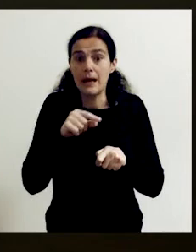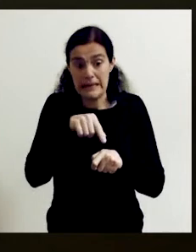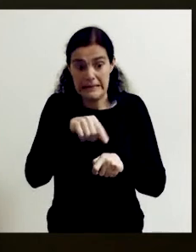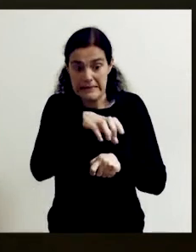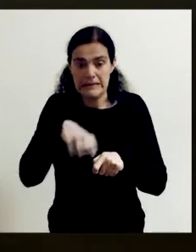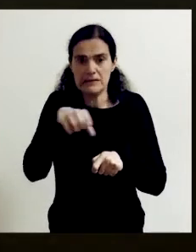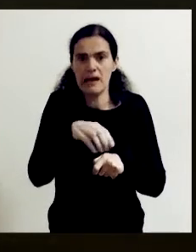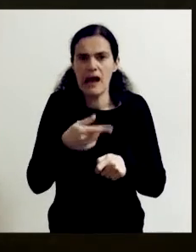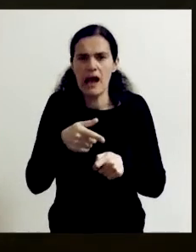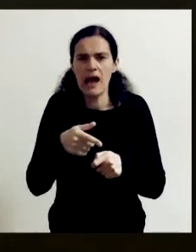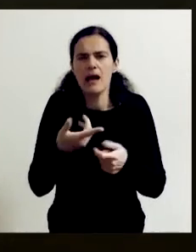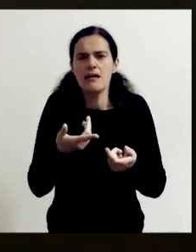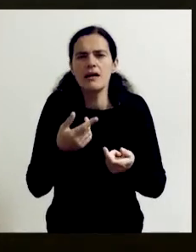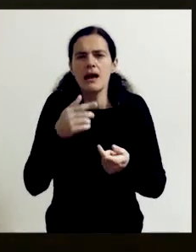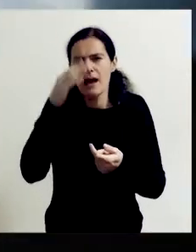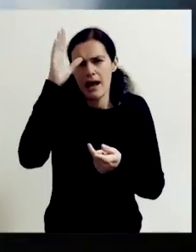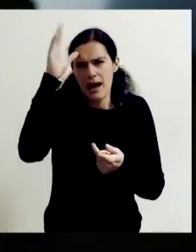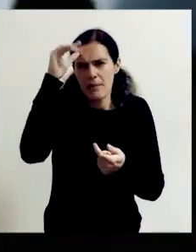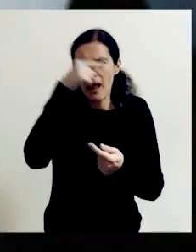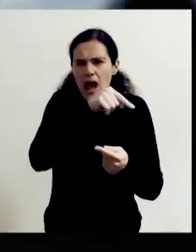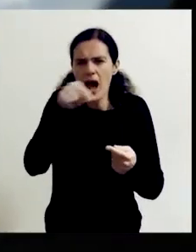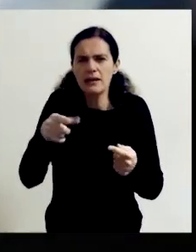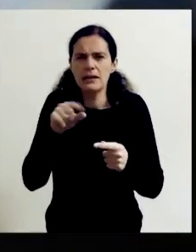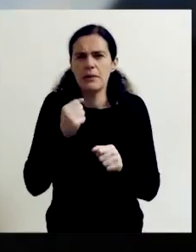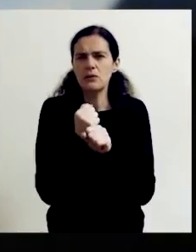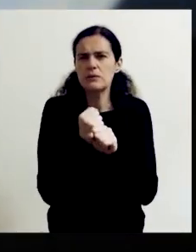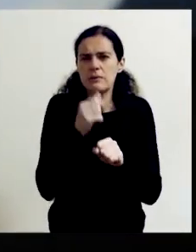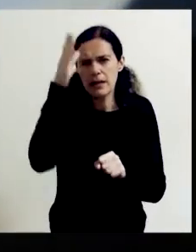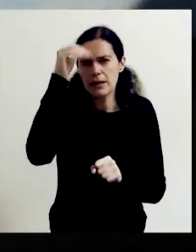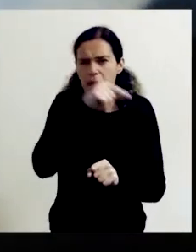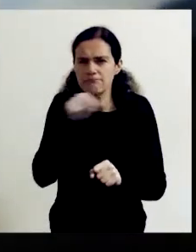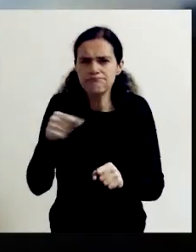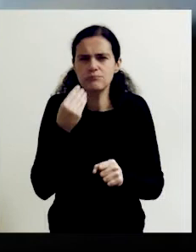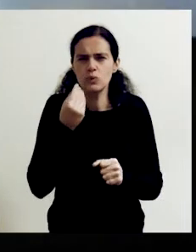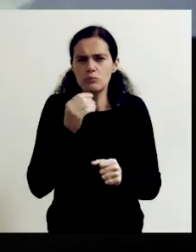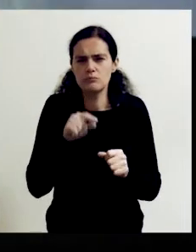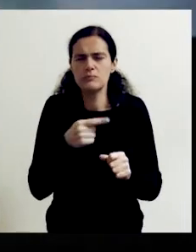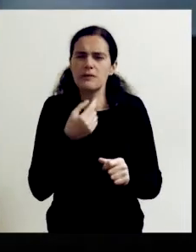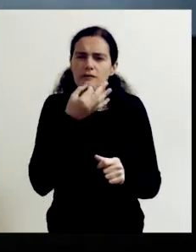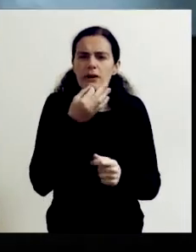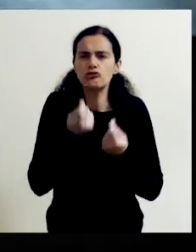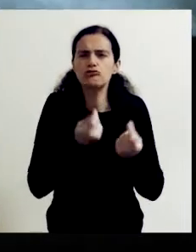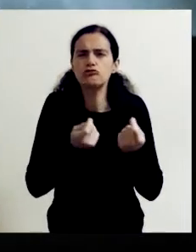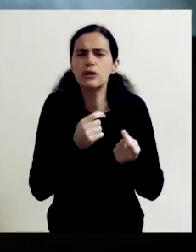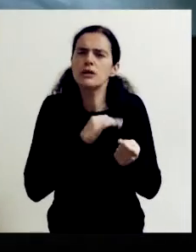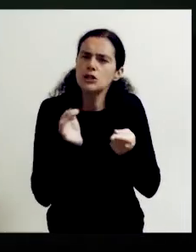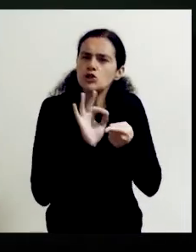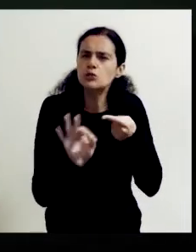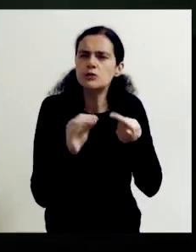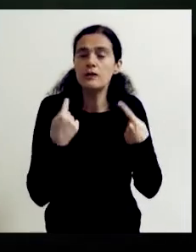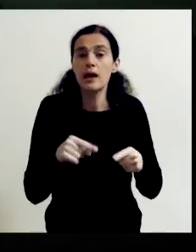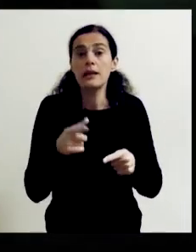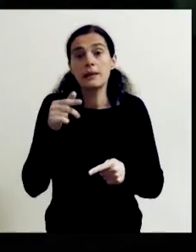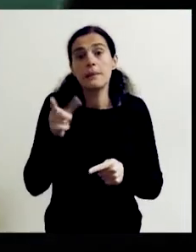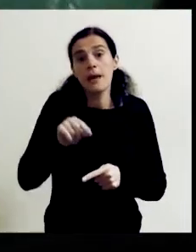at least in this installation, there is a bestiary of animals, and the role of animals, and we'll talk a little bit about that, is actually quite